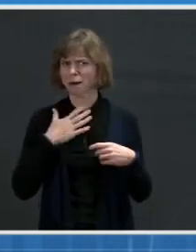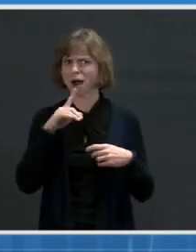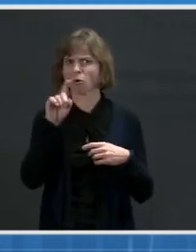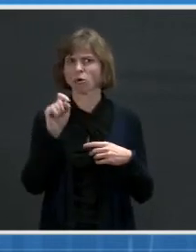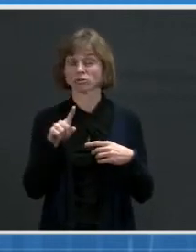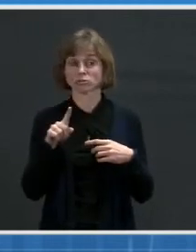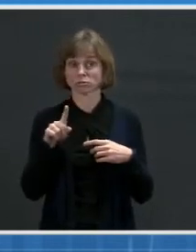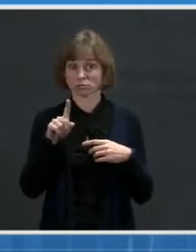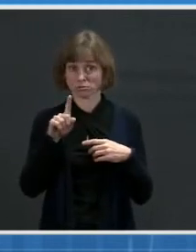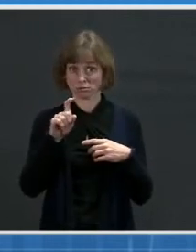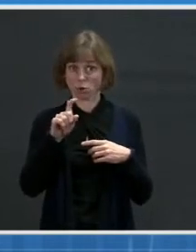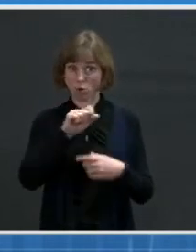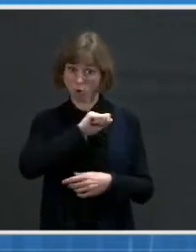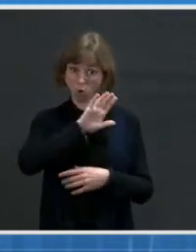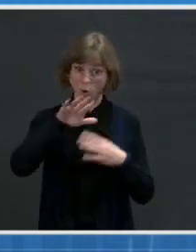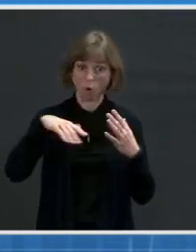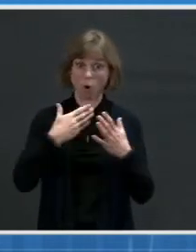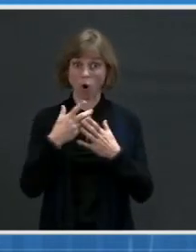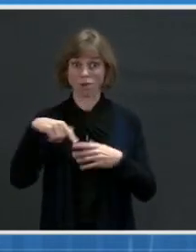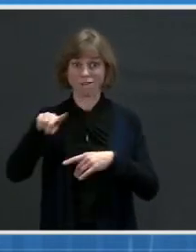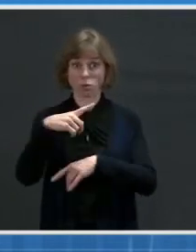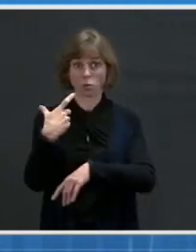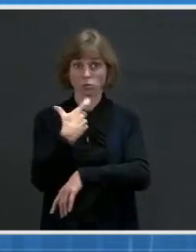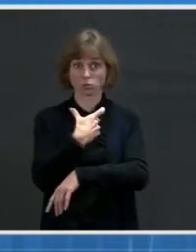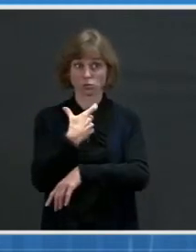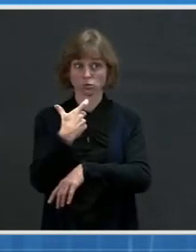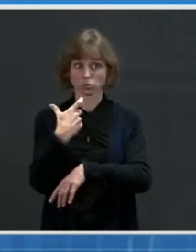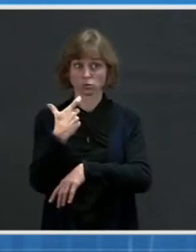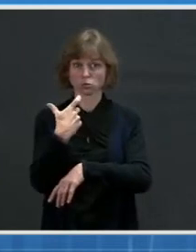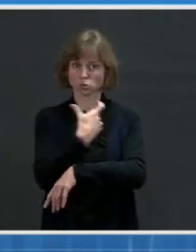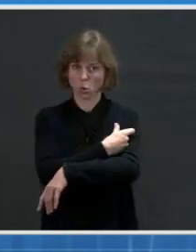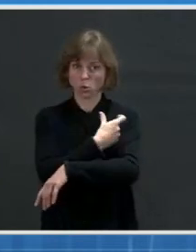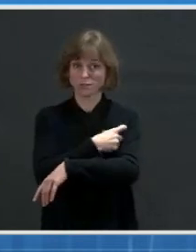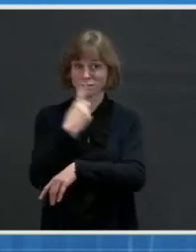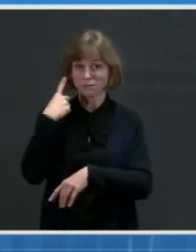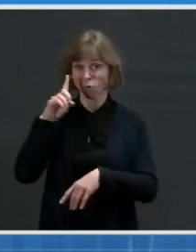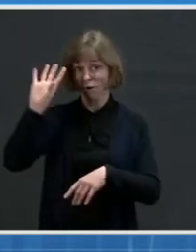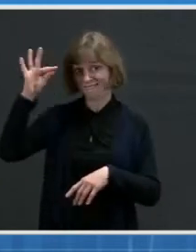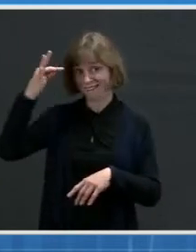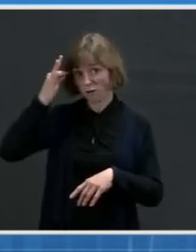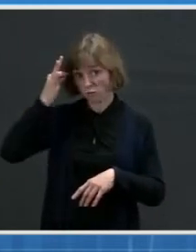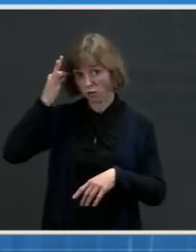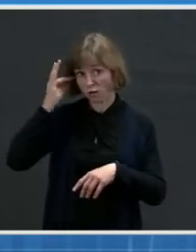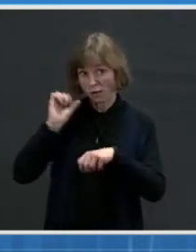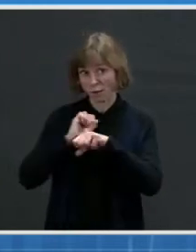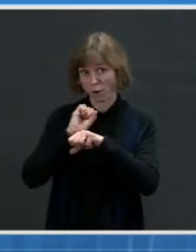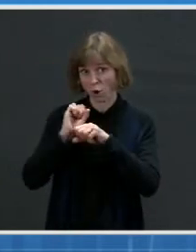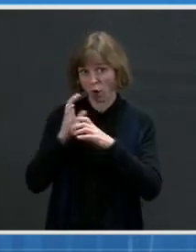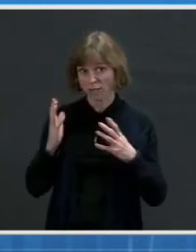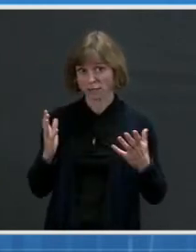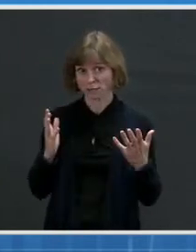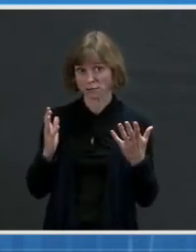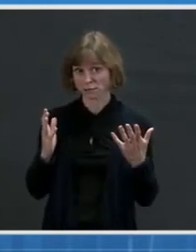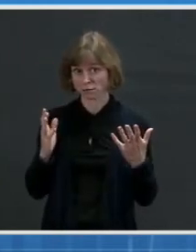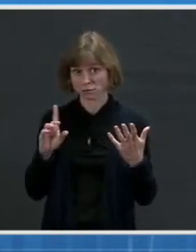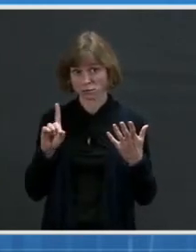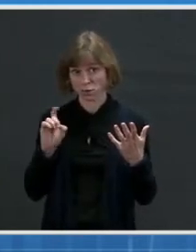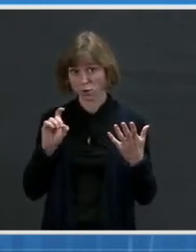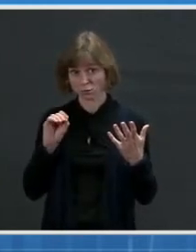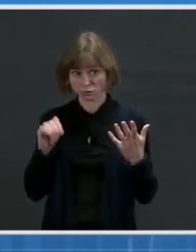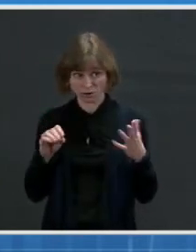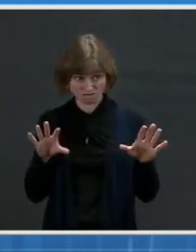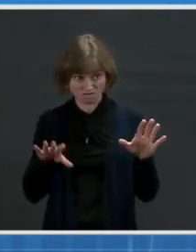the doses that have been used for federal employees been fully accounted